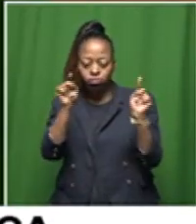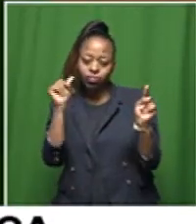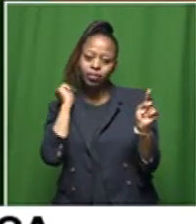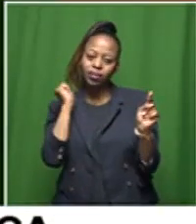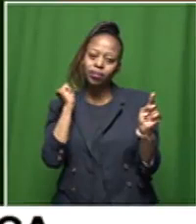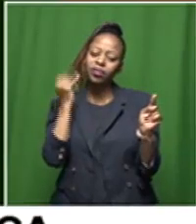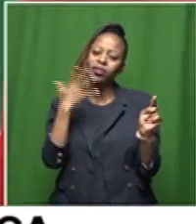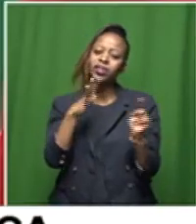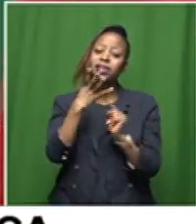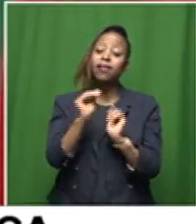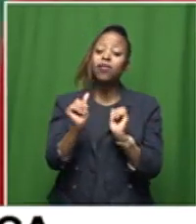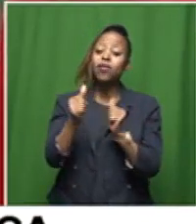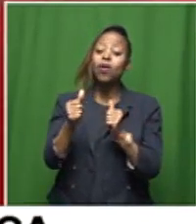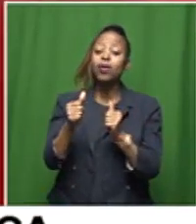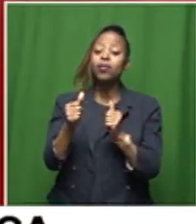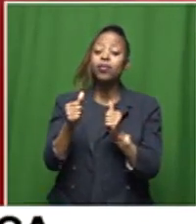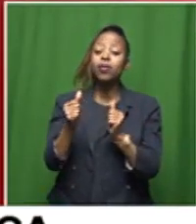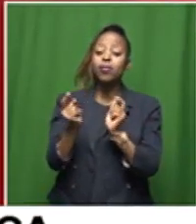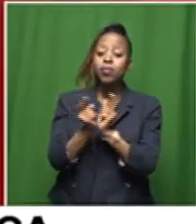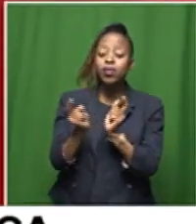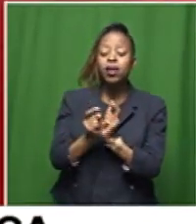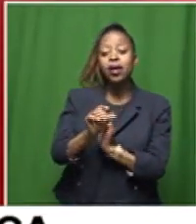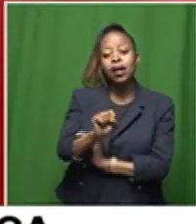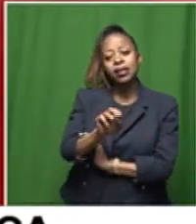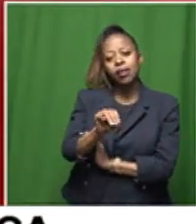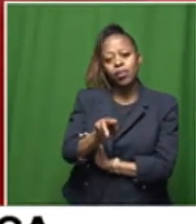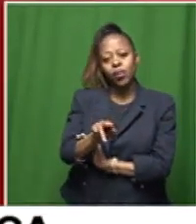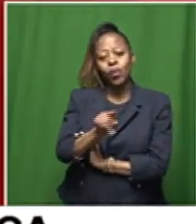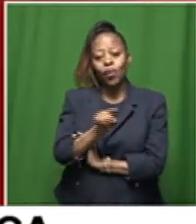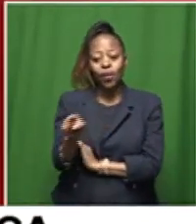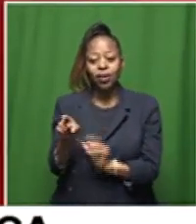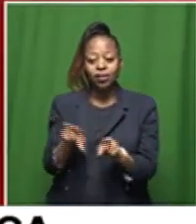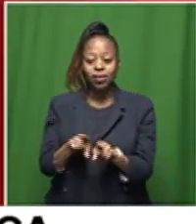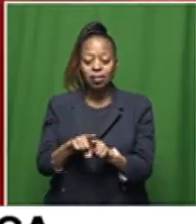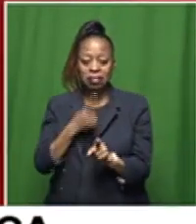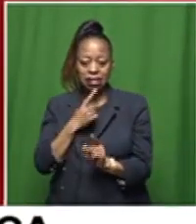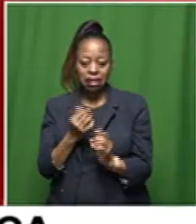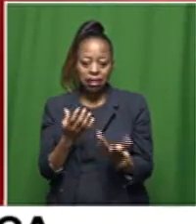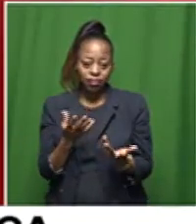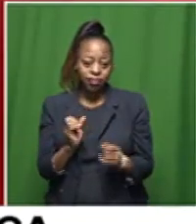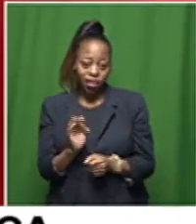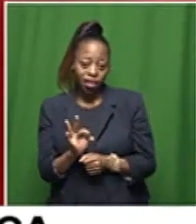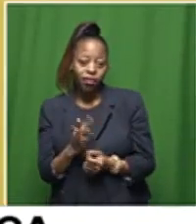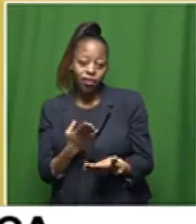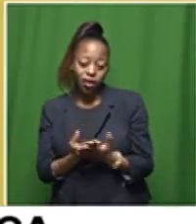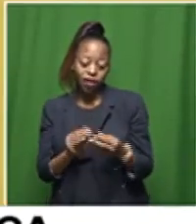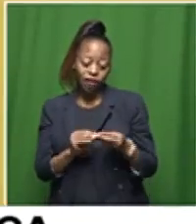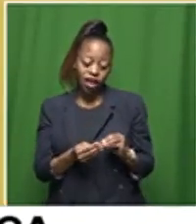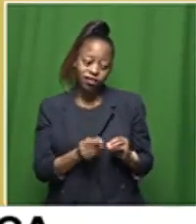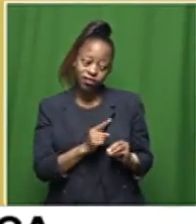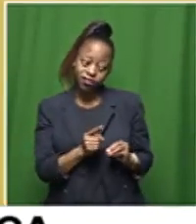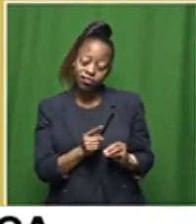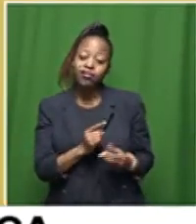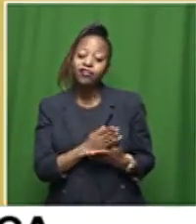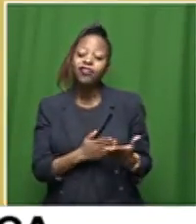had a very good session with SMU, where they are also saying if we can be able to fix